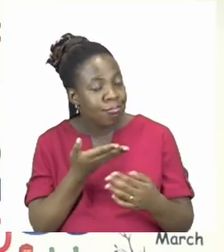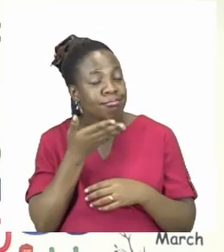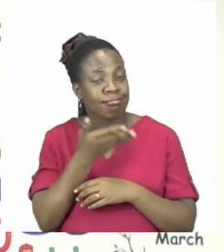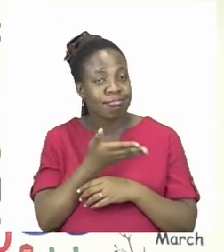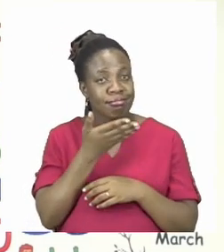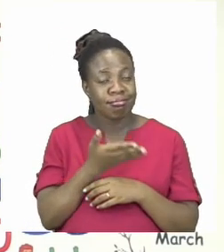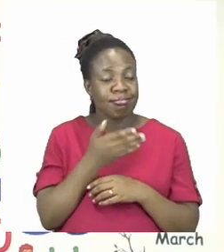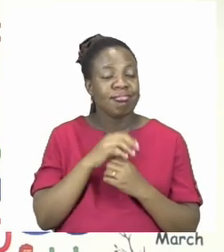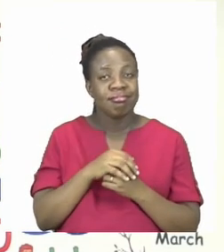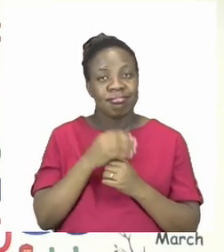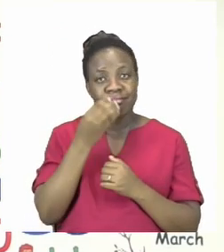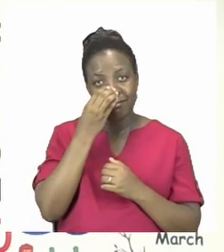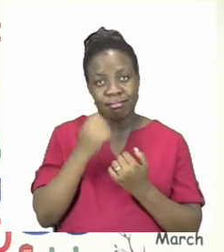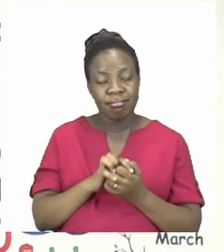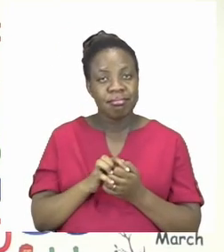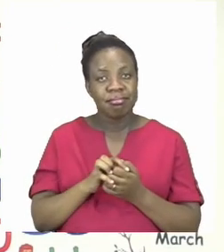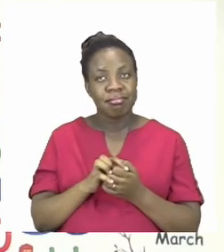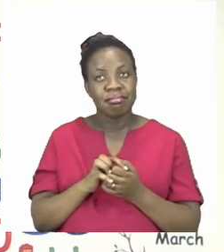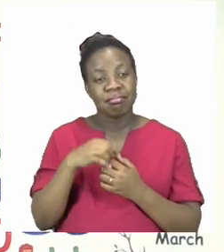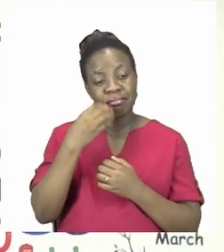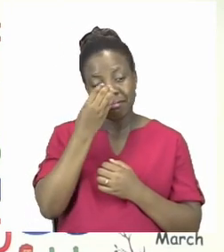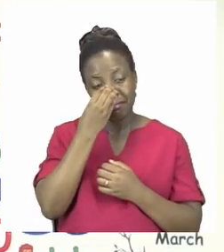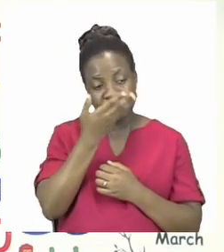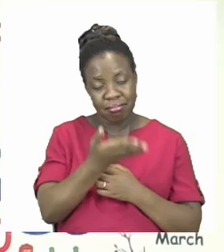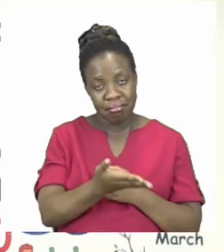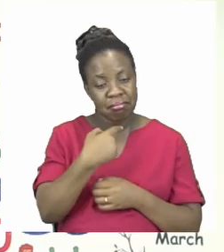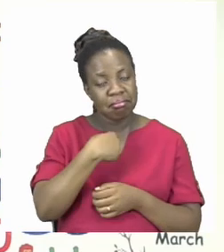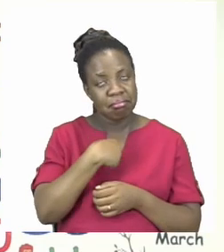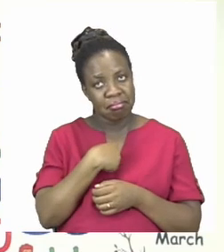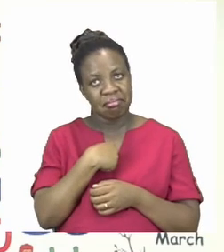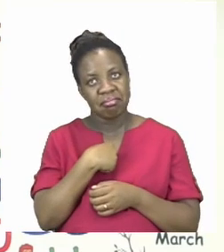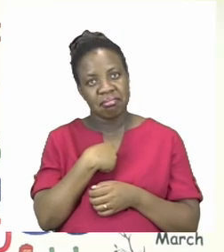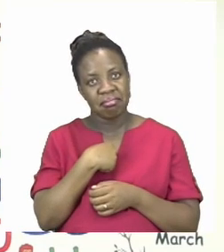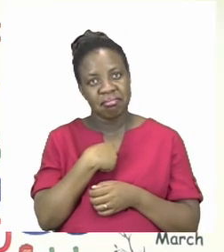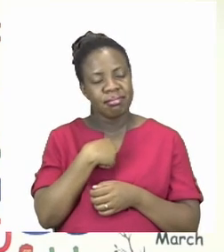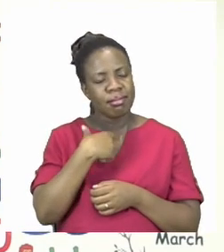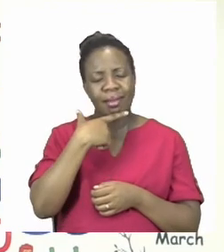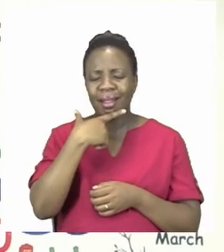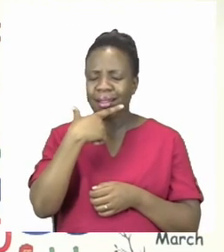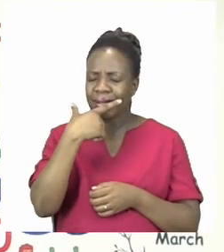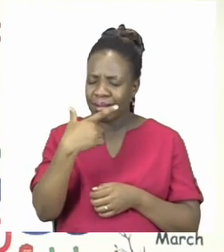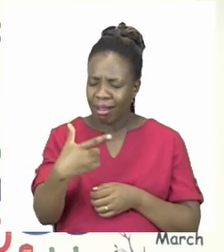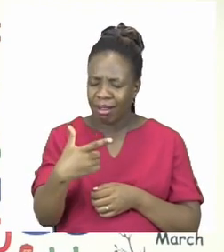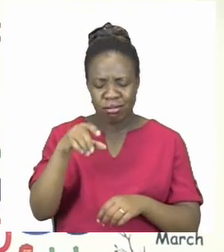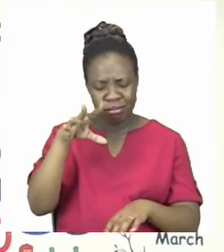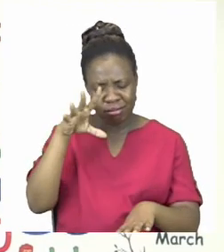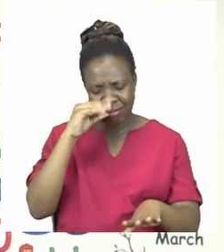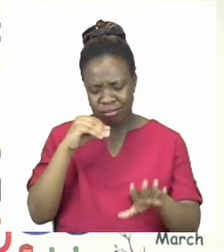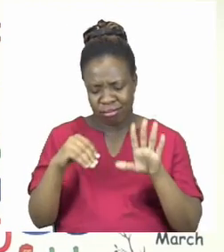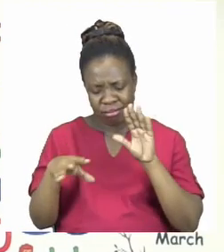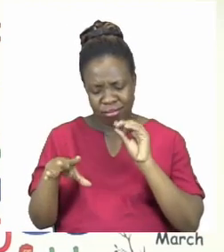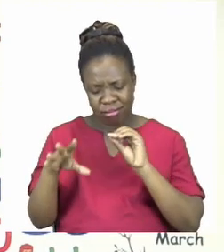there he is. So, from Zoshi and I would like to say thank you so much for joining us